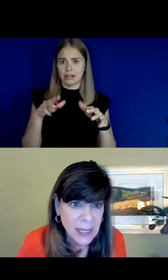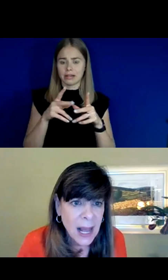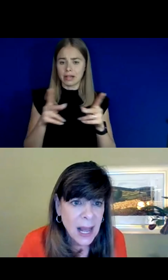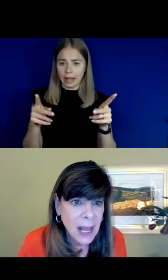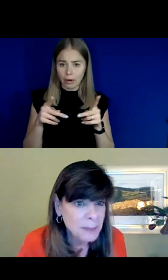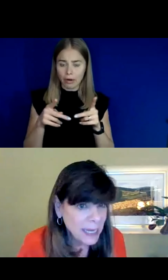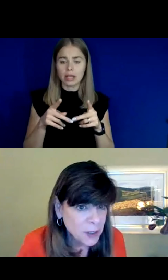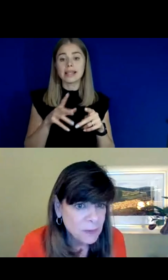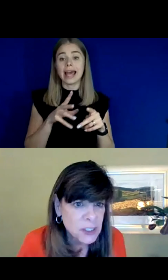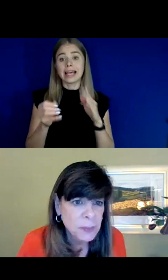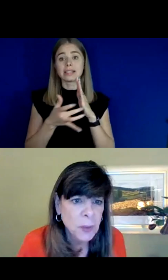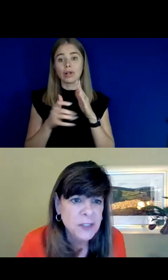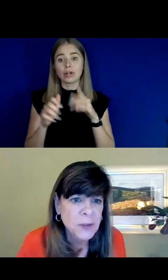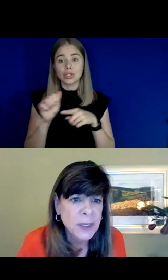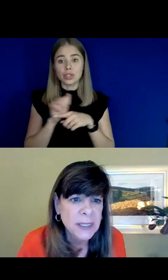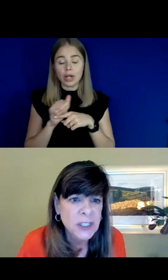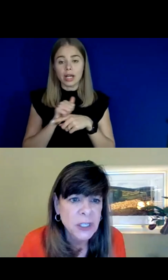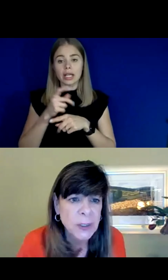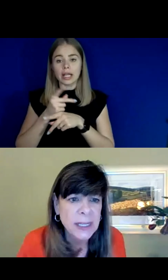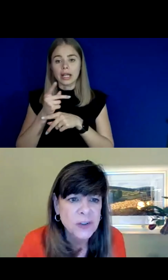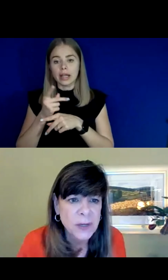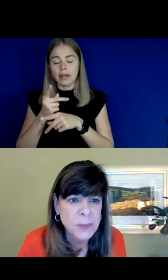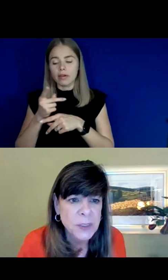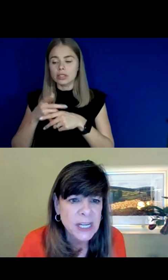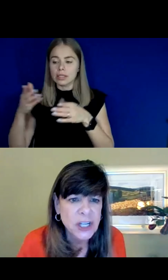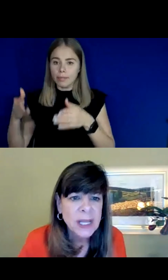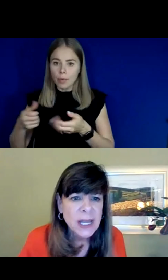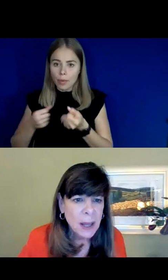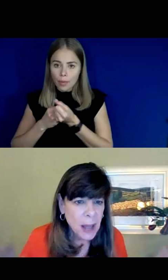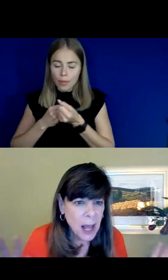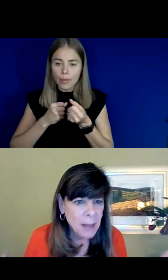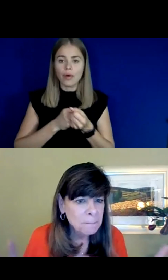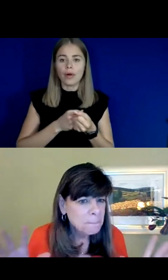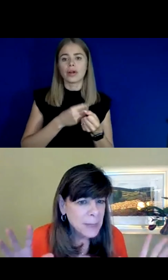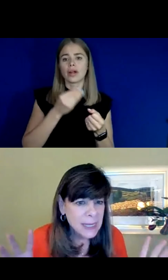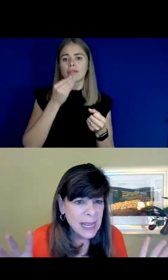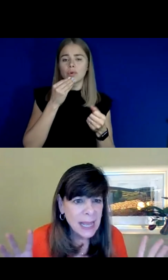training, caregiver supports, food insecurity, transportation,